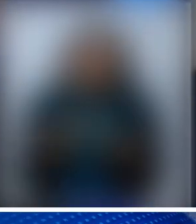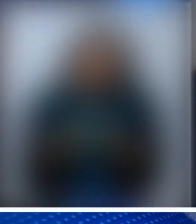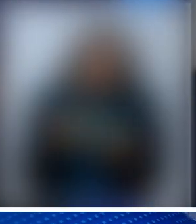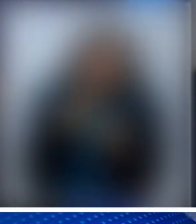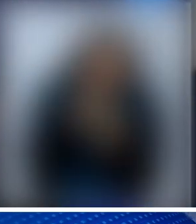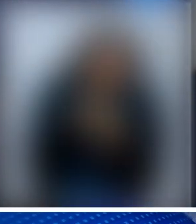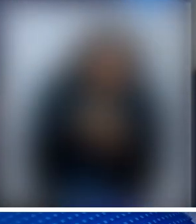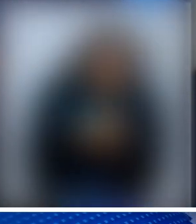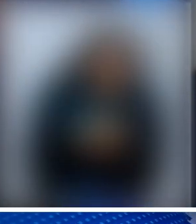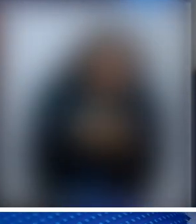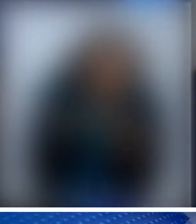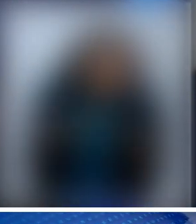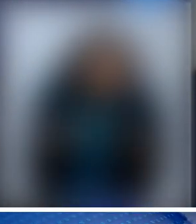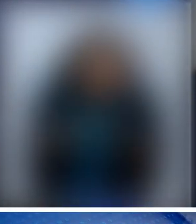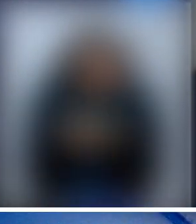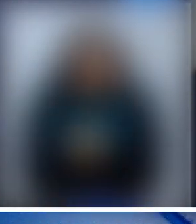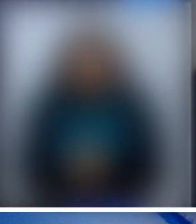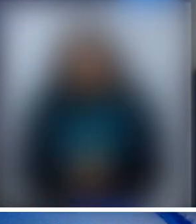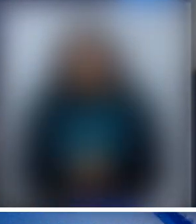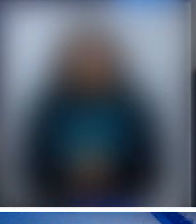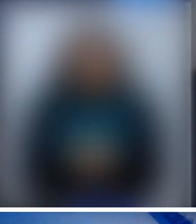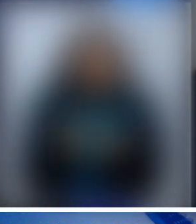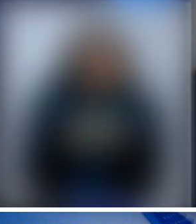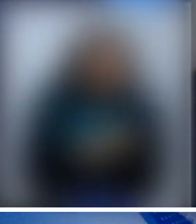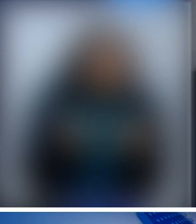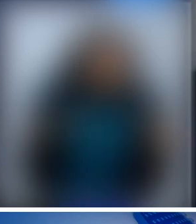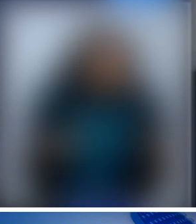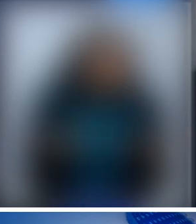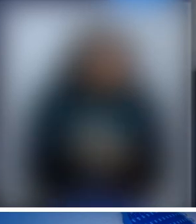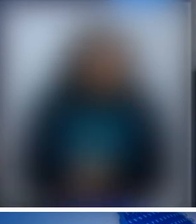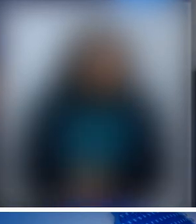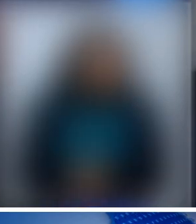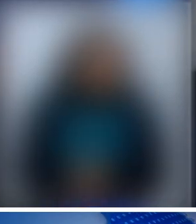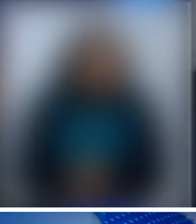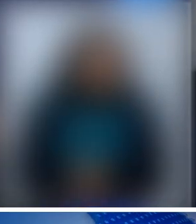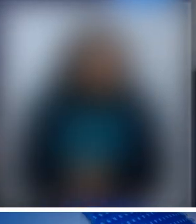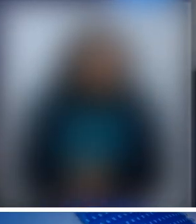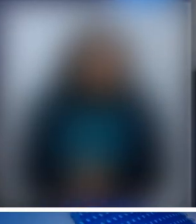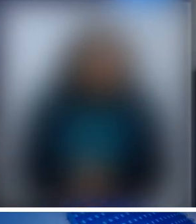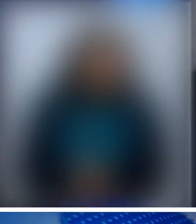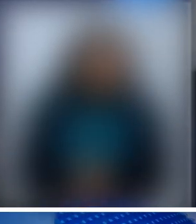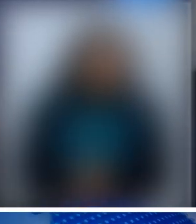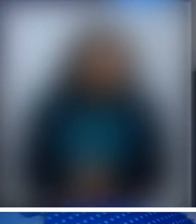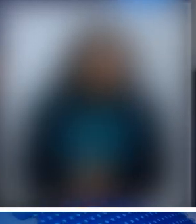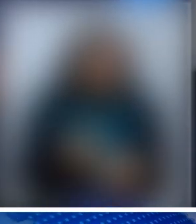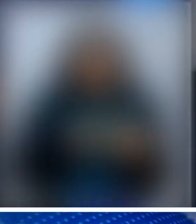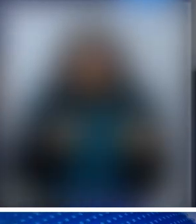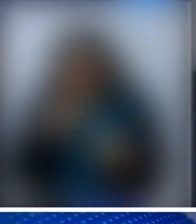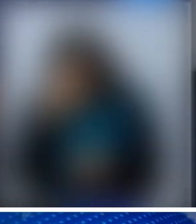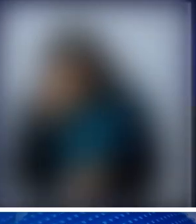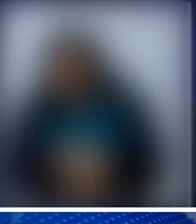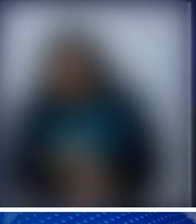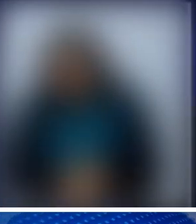the malnutrition rate in our country. We are also going to look at the content of, for instance,